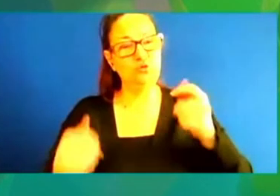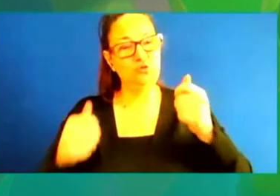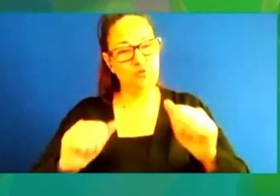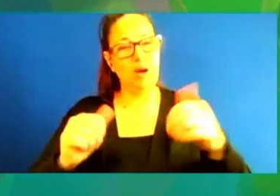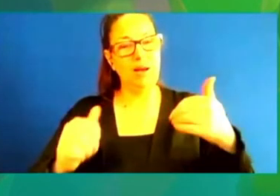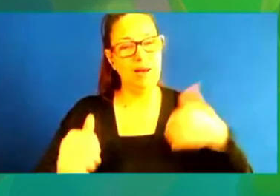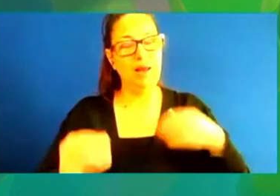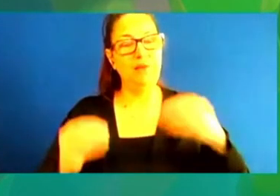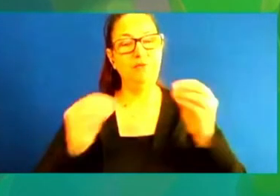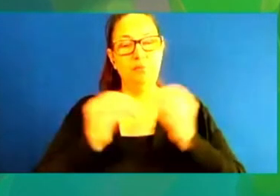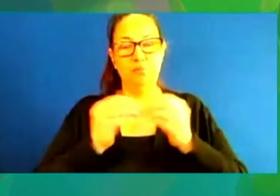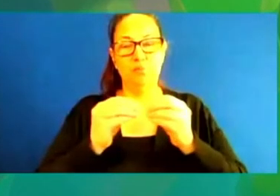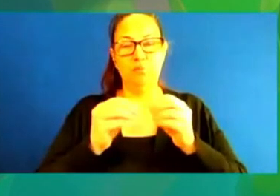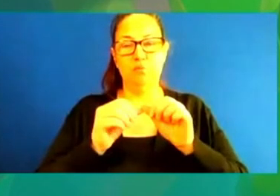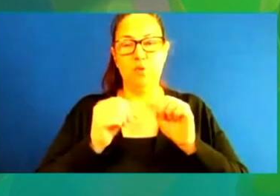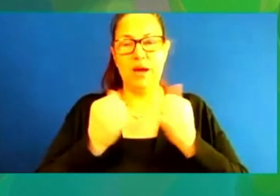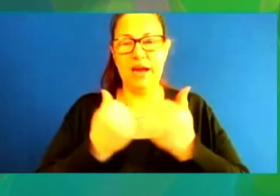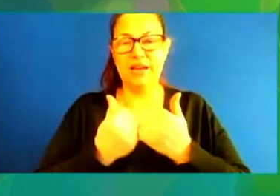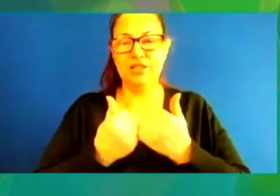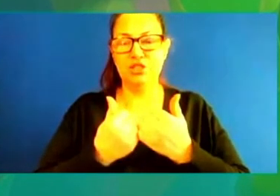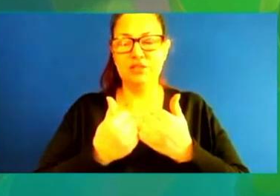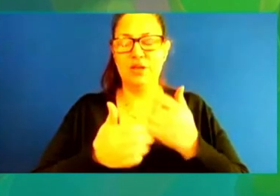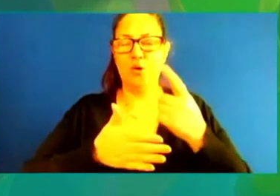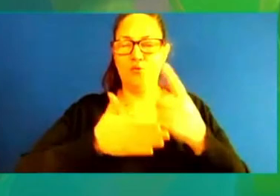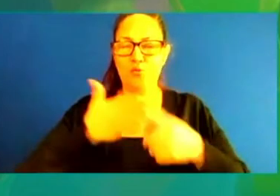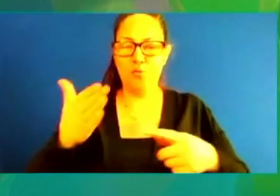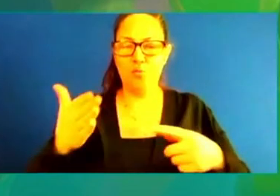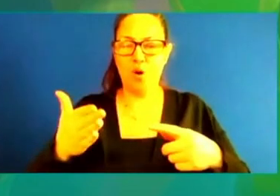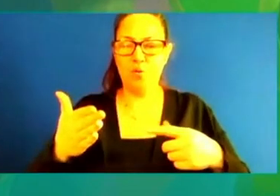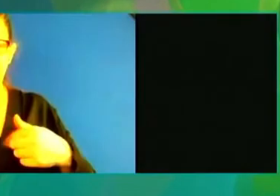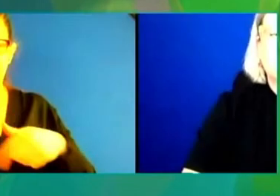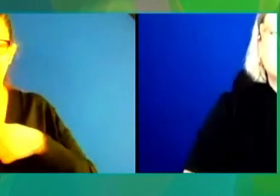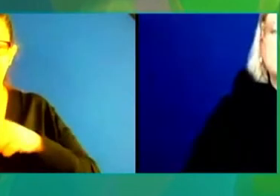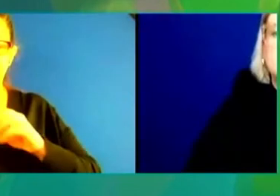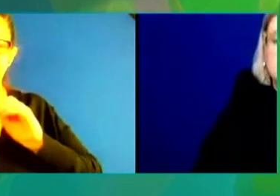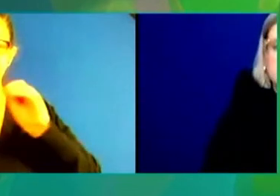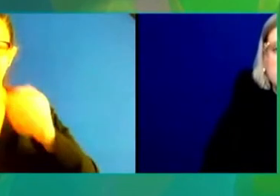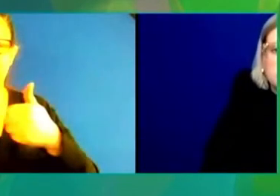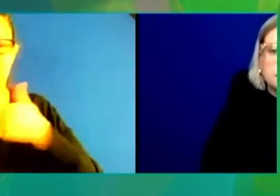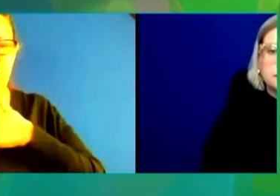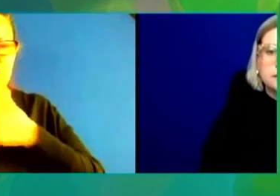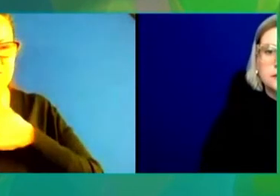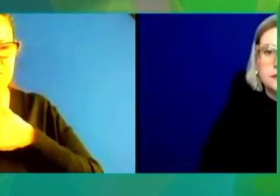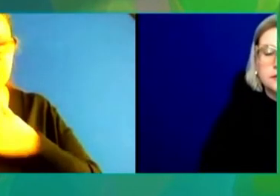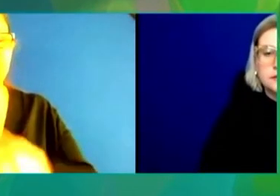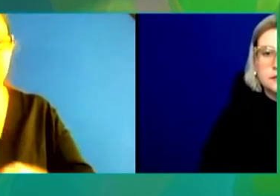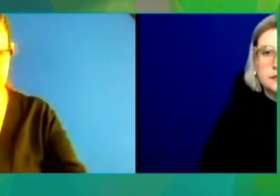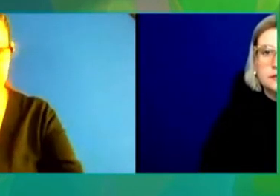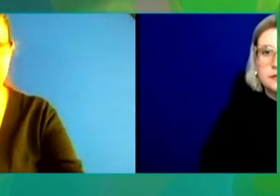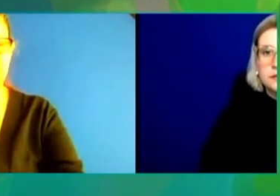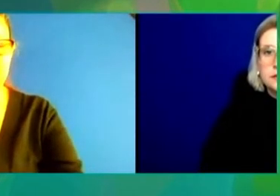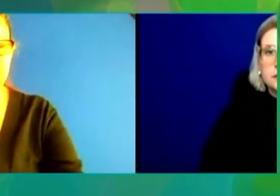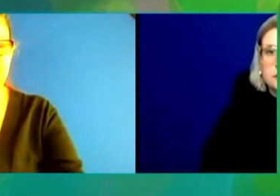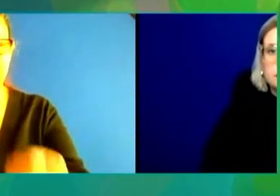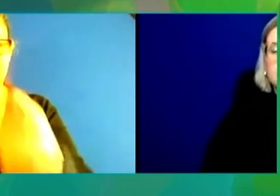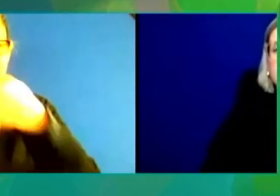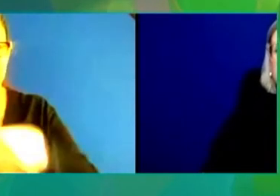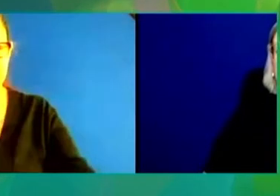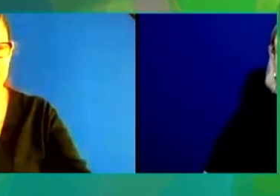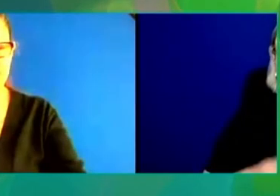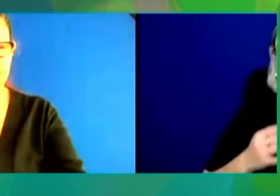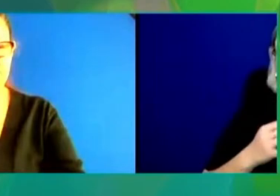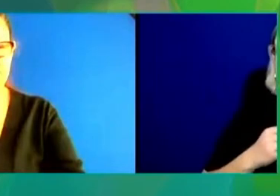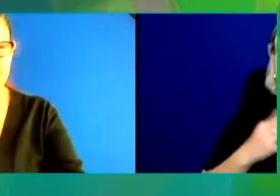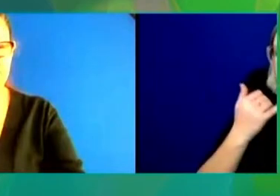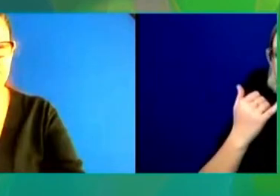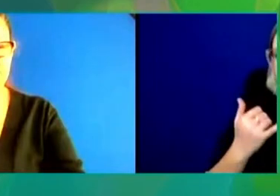agency around what we're putting out and how we're seeing ourselves, the kind of like spectrum of how we're seeing ourselves. So